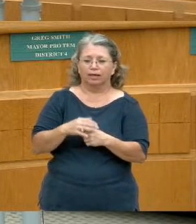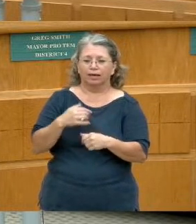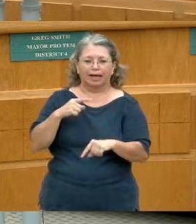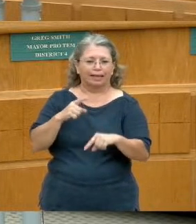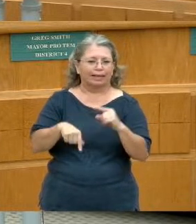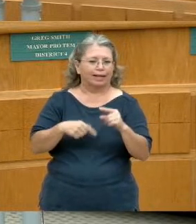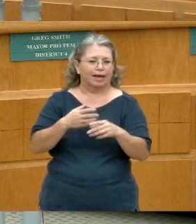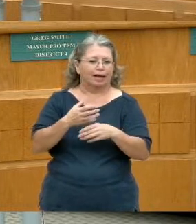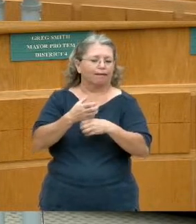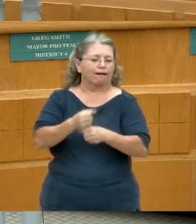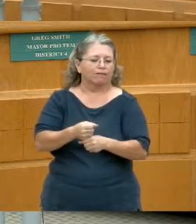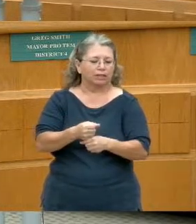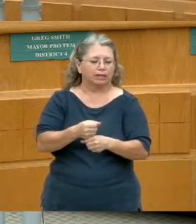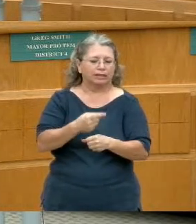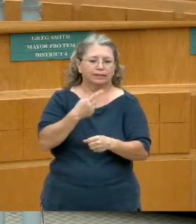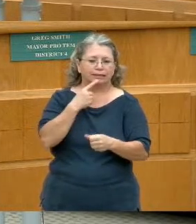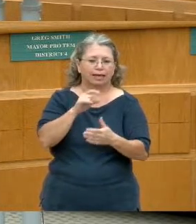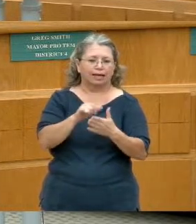say that there's a seasonal effect.